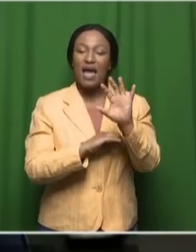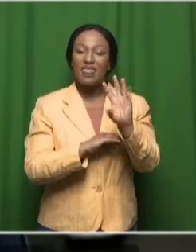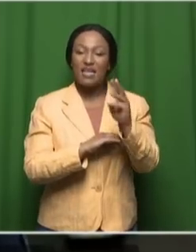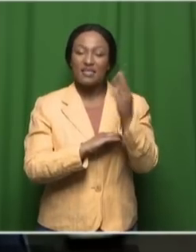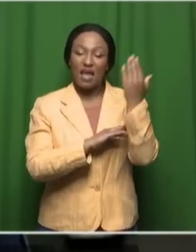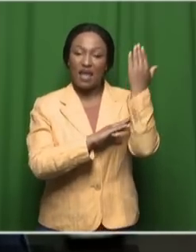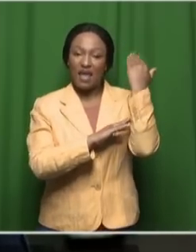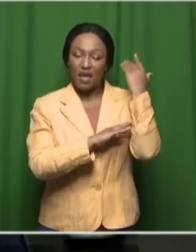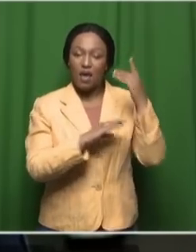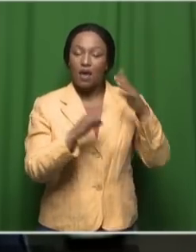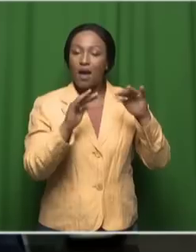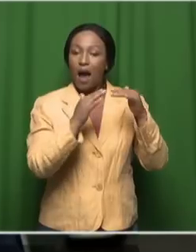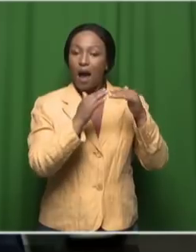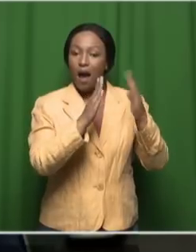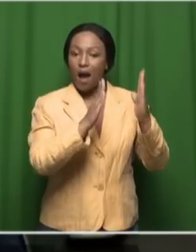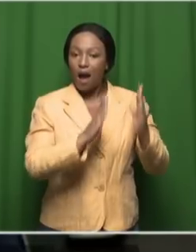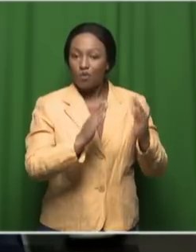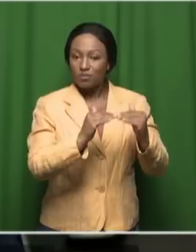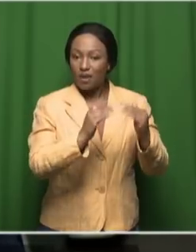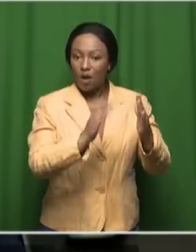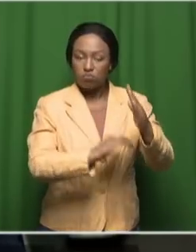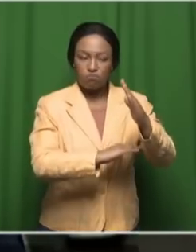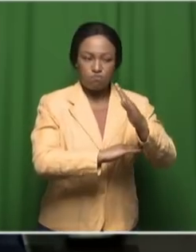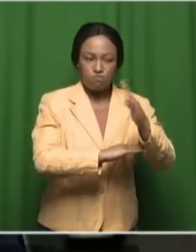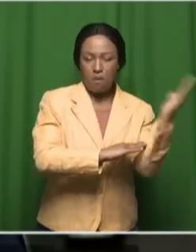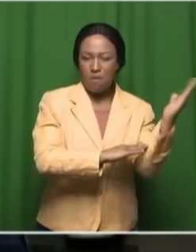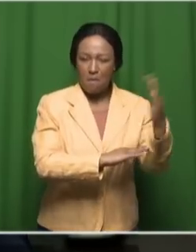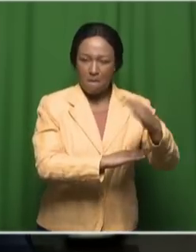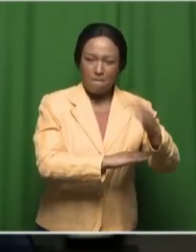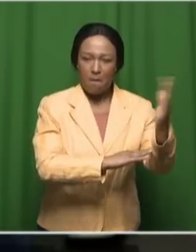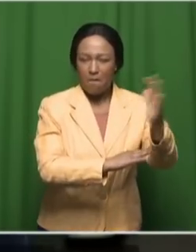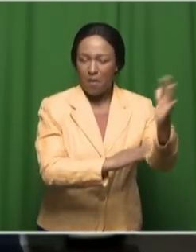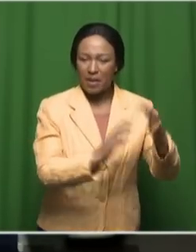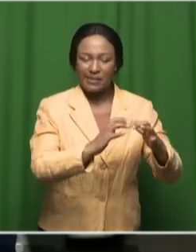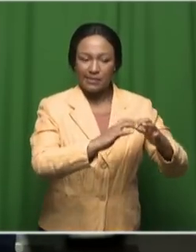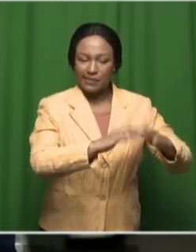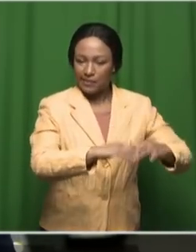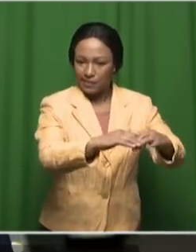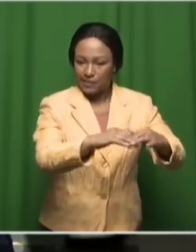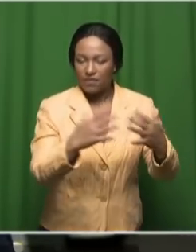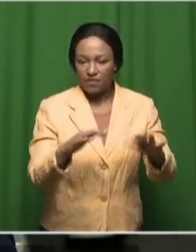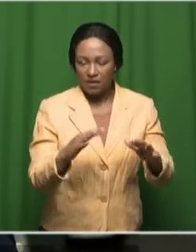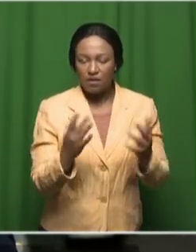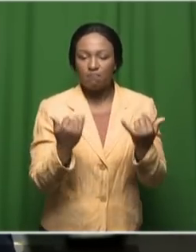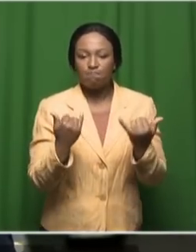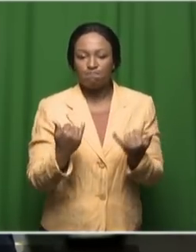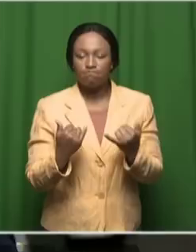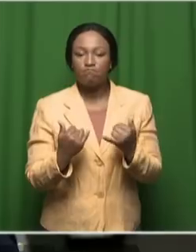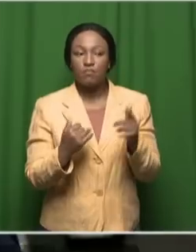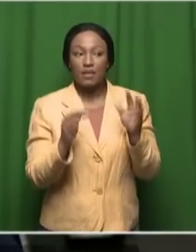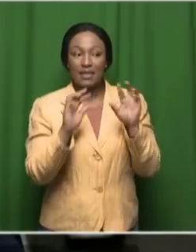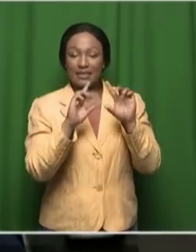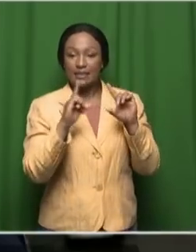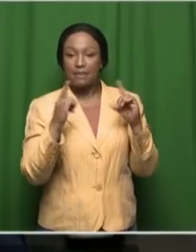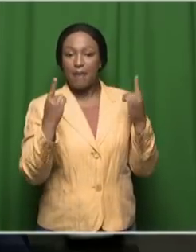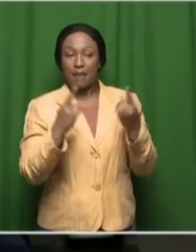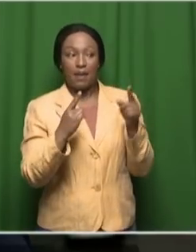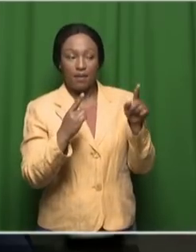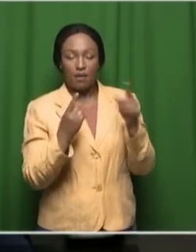our national informal settlements as well as our provincial informal settlements department looking to find